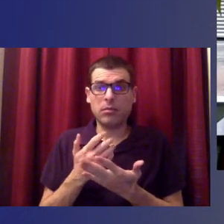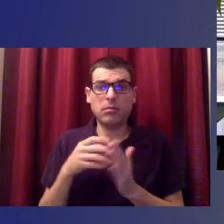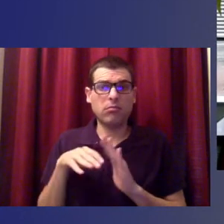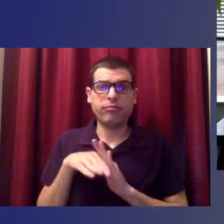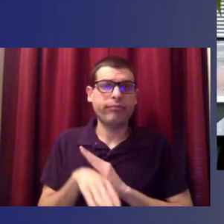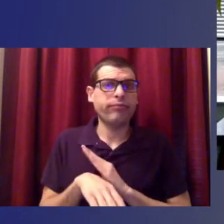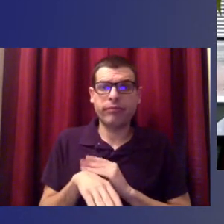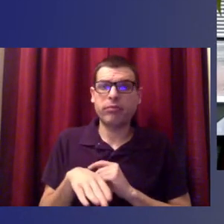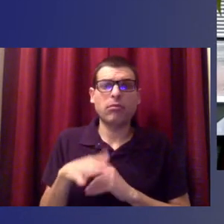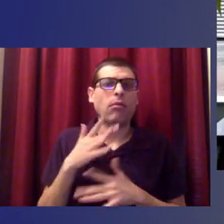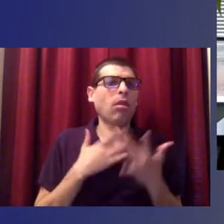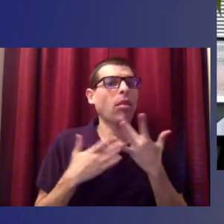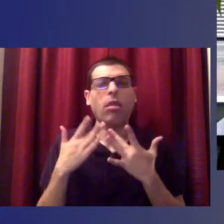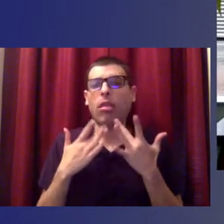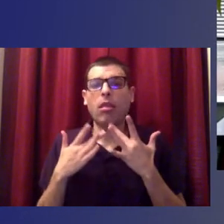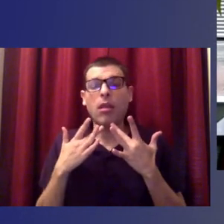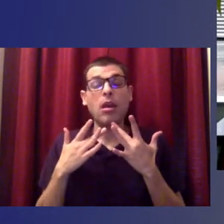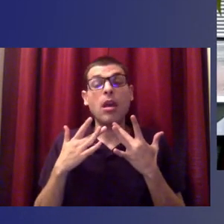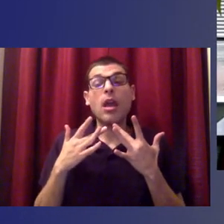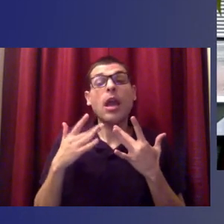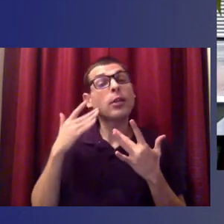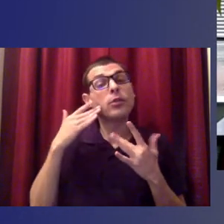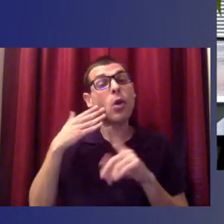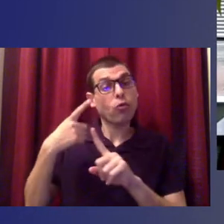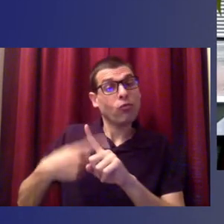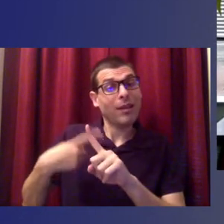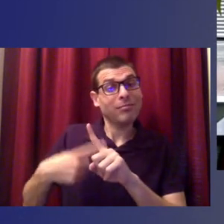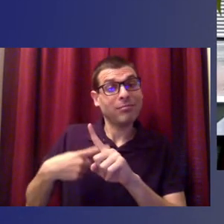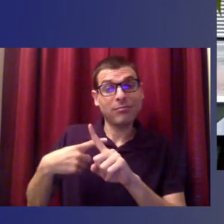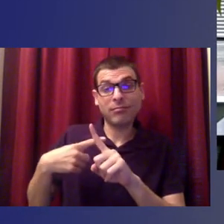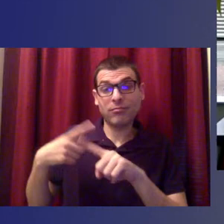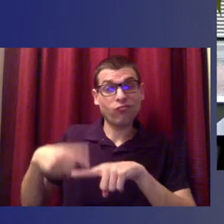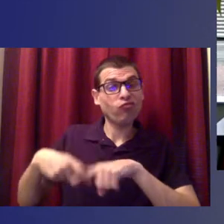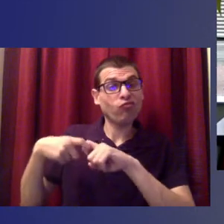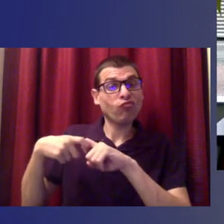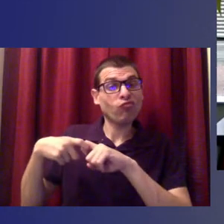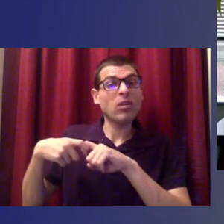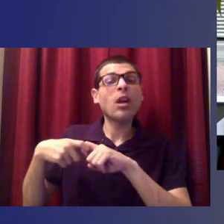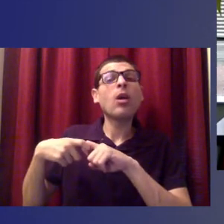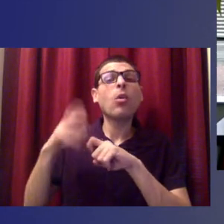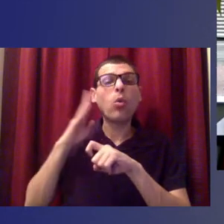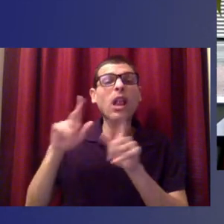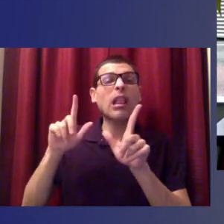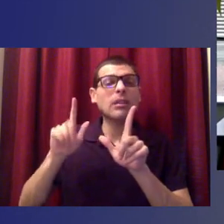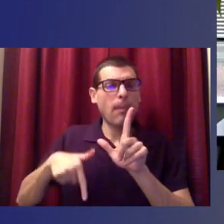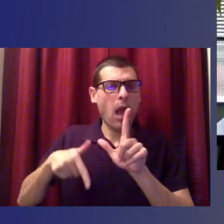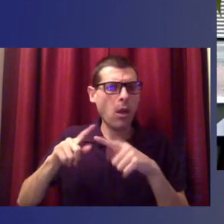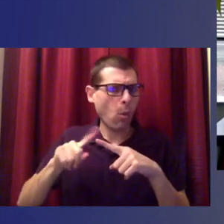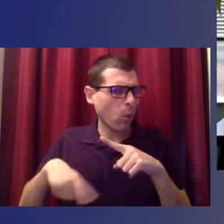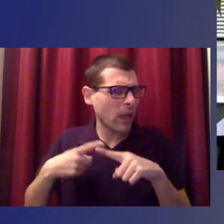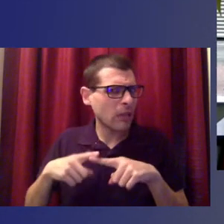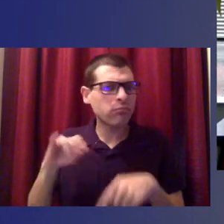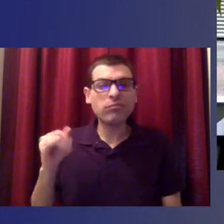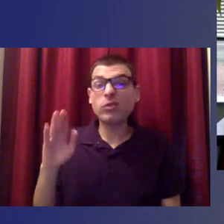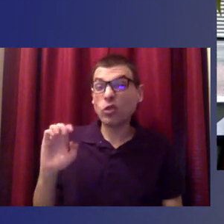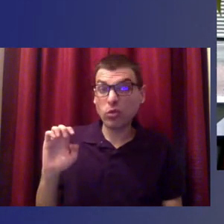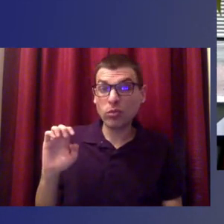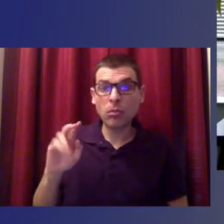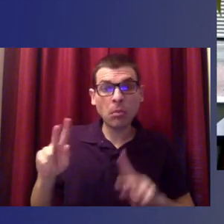eviction moratorium expires in June. And how do you see the county